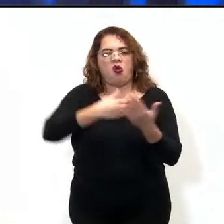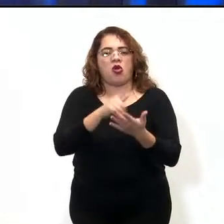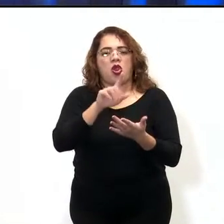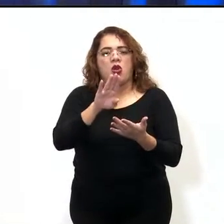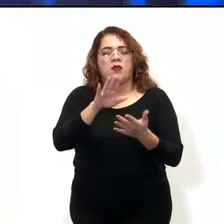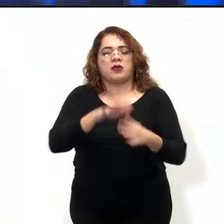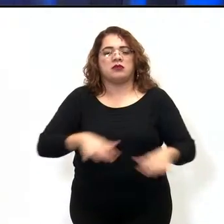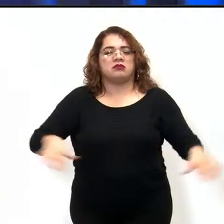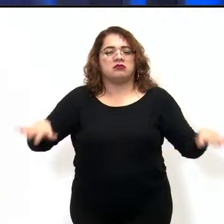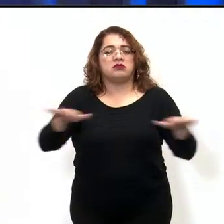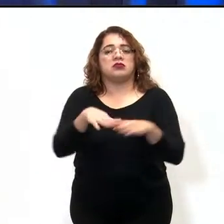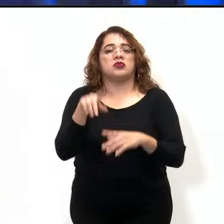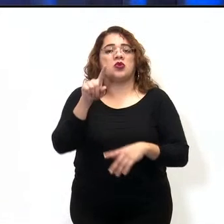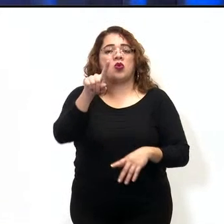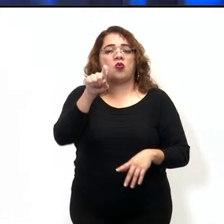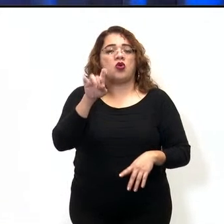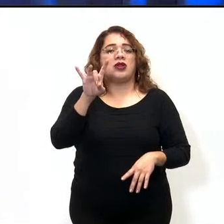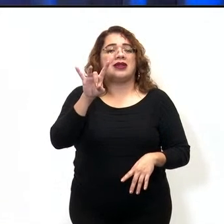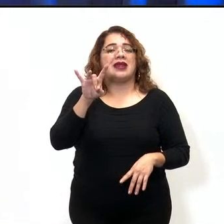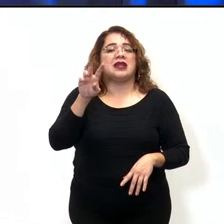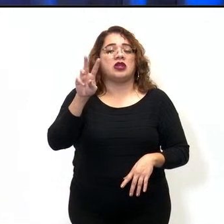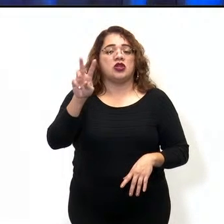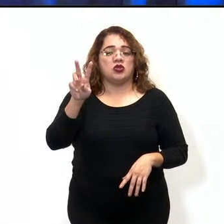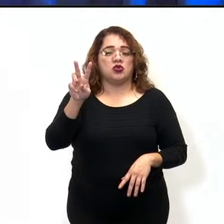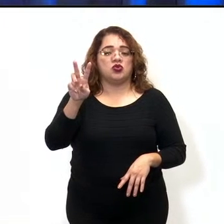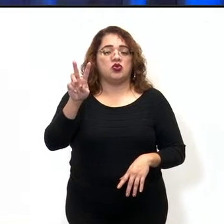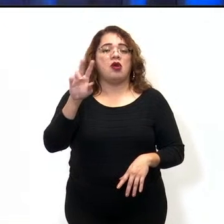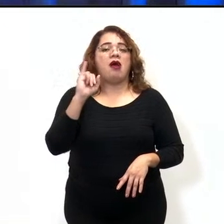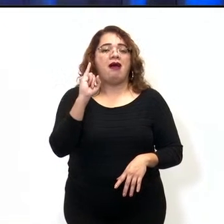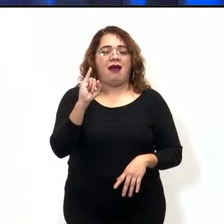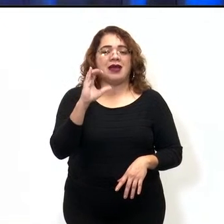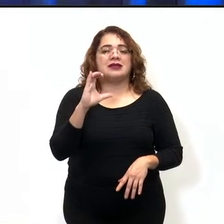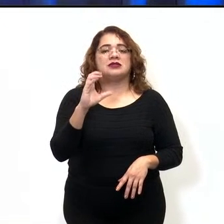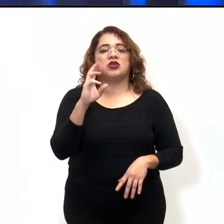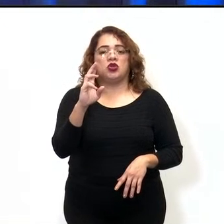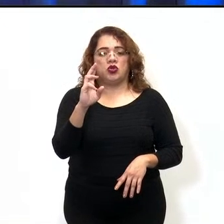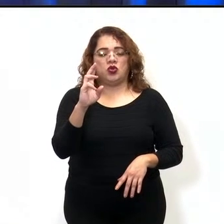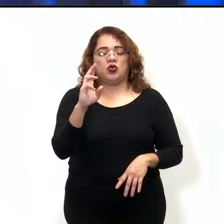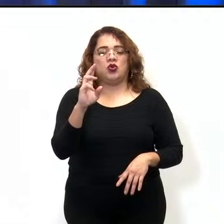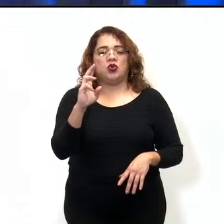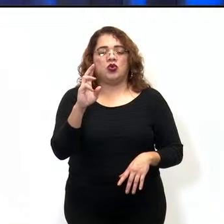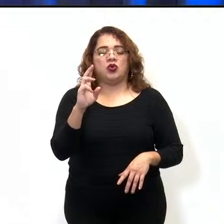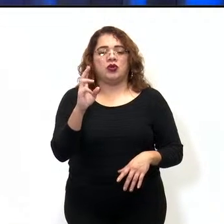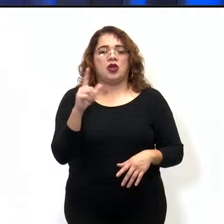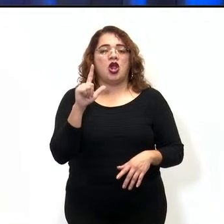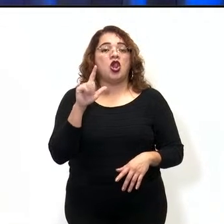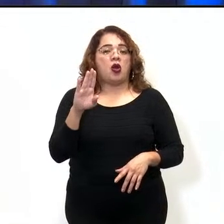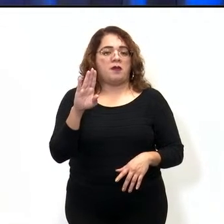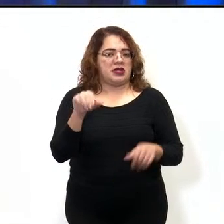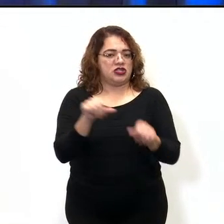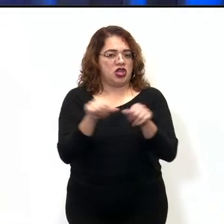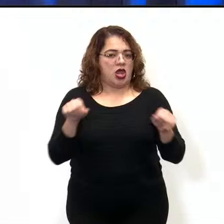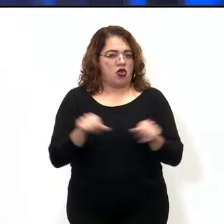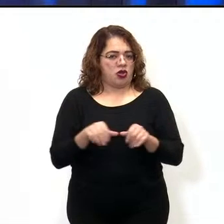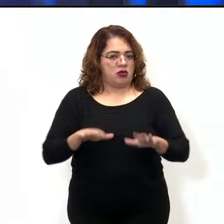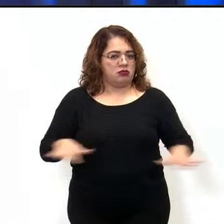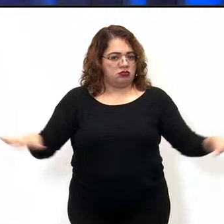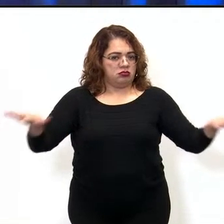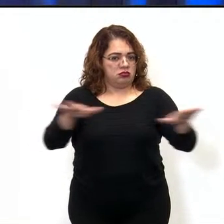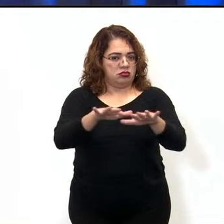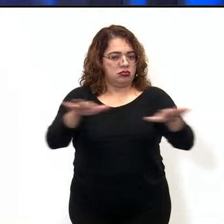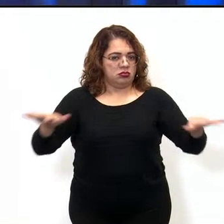So we have a total of 182 ICU beds across the Long Beach area hospitals.